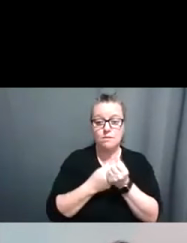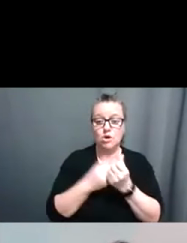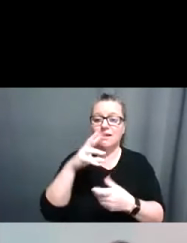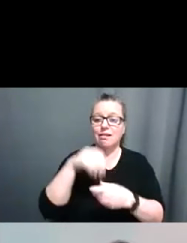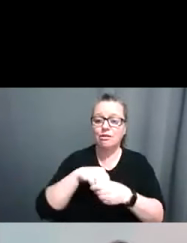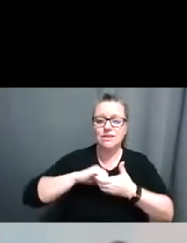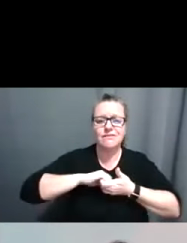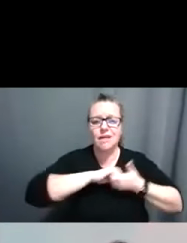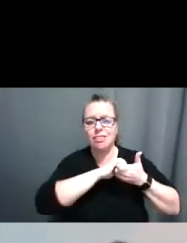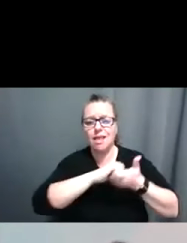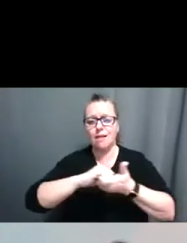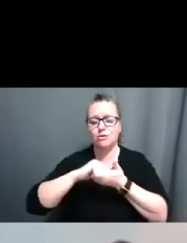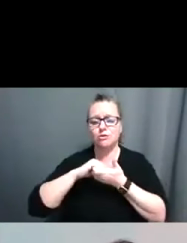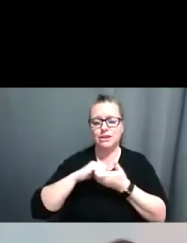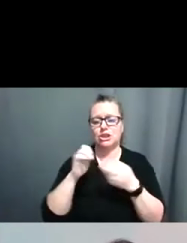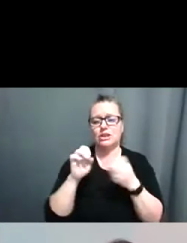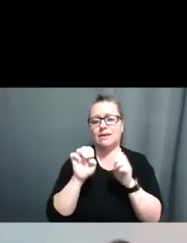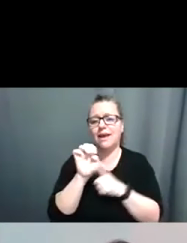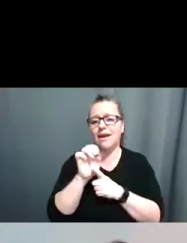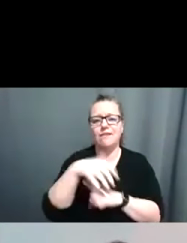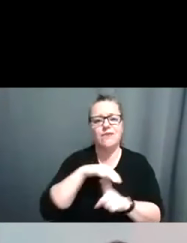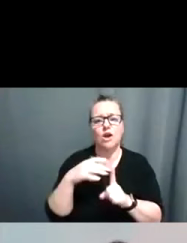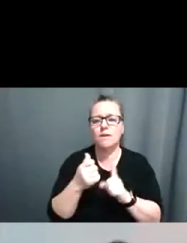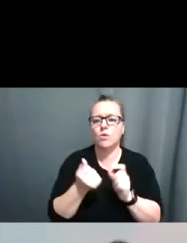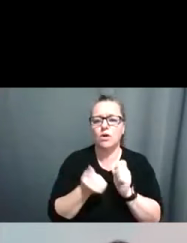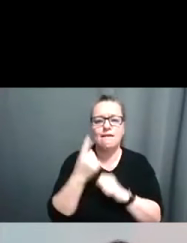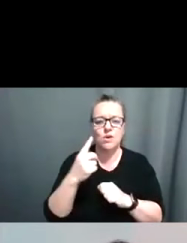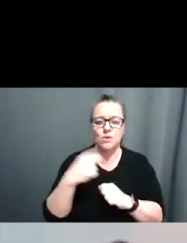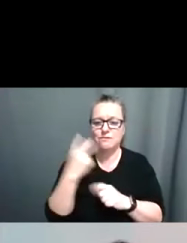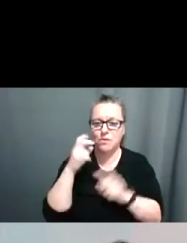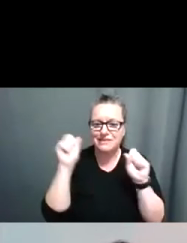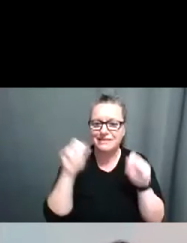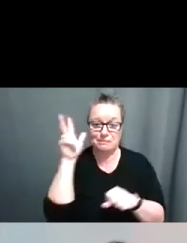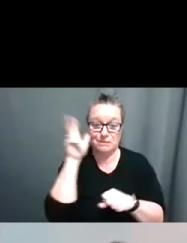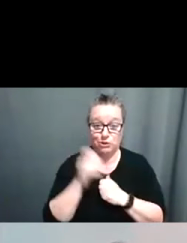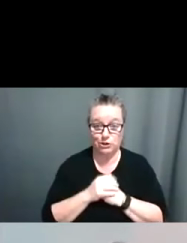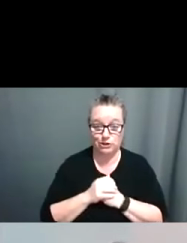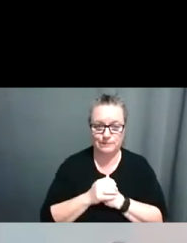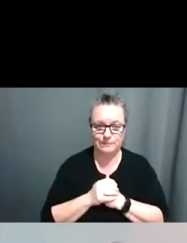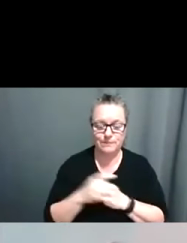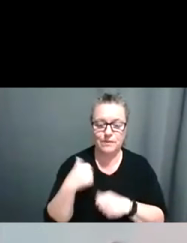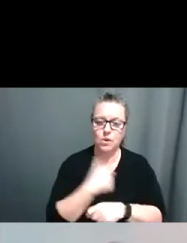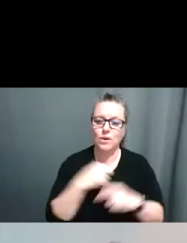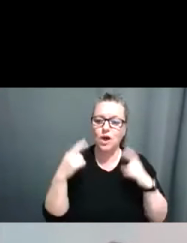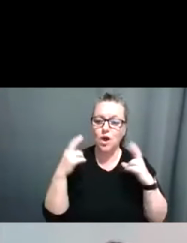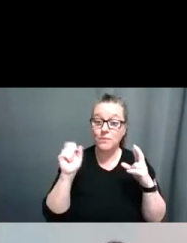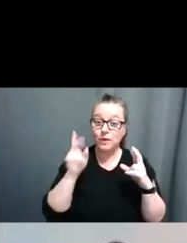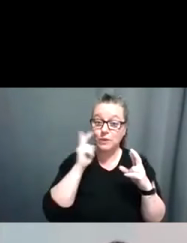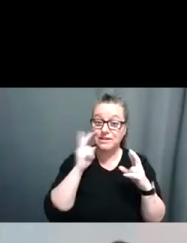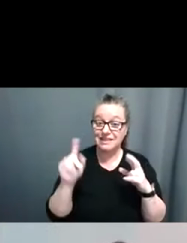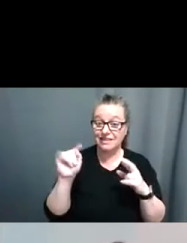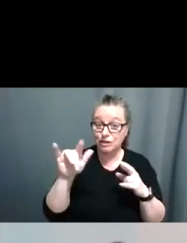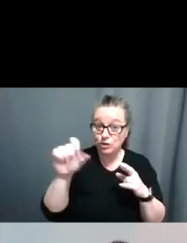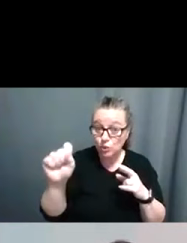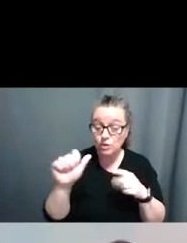collaboration and environments where everyone's voice can be heard. We hope that you can see that these tools and practices that